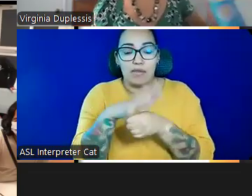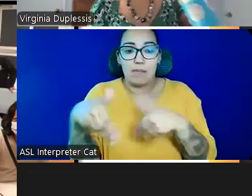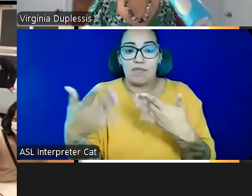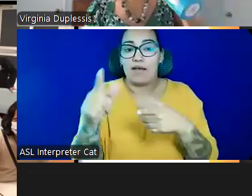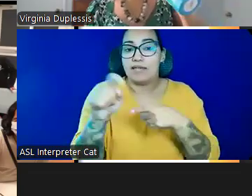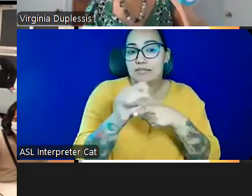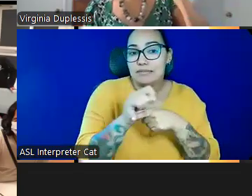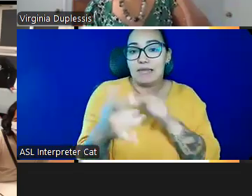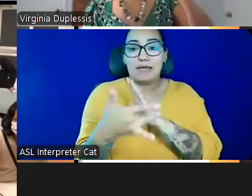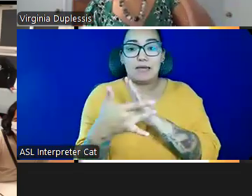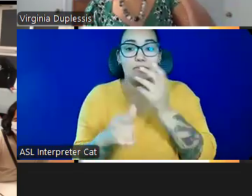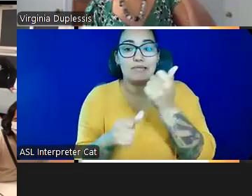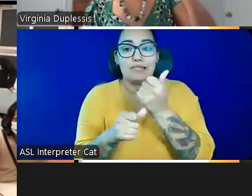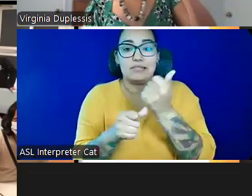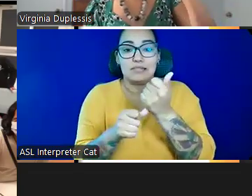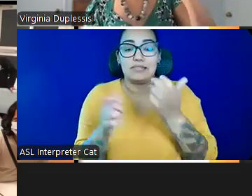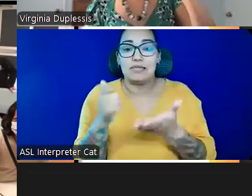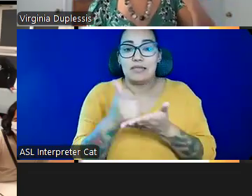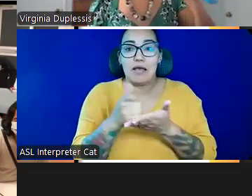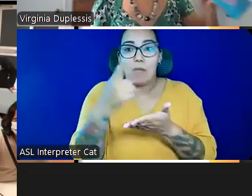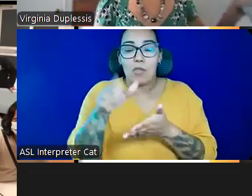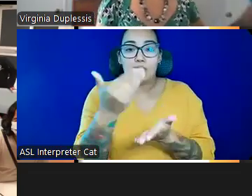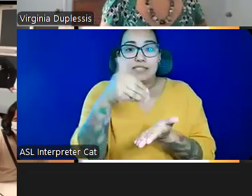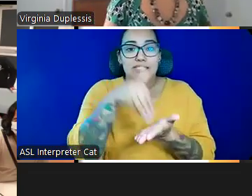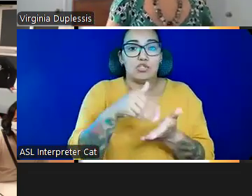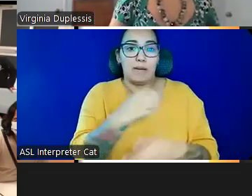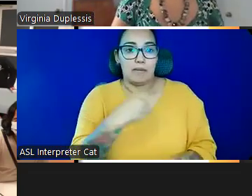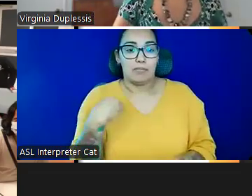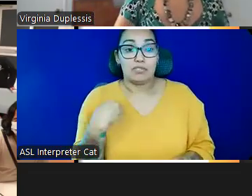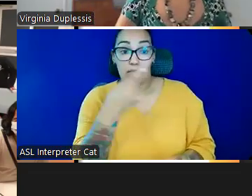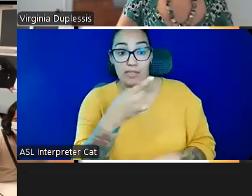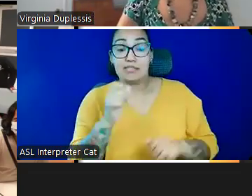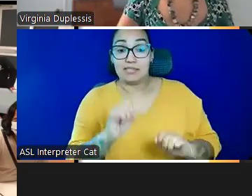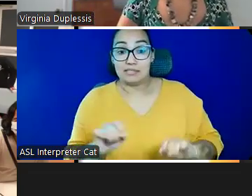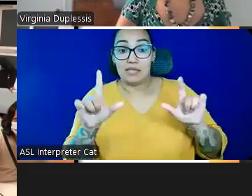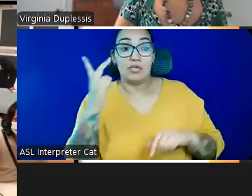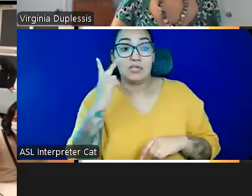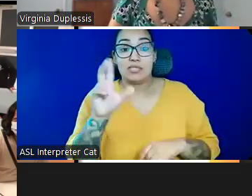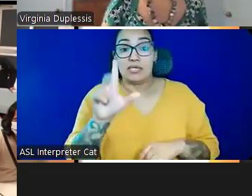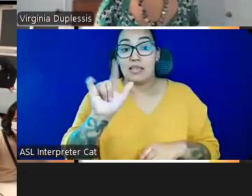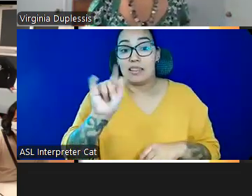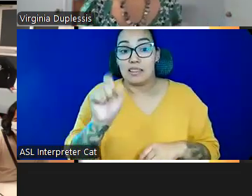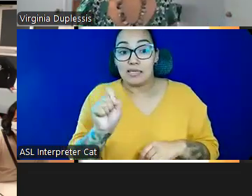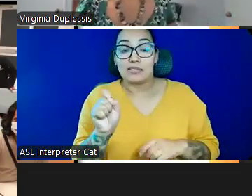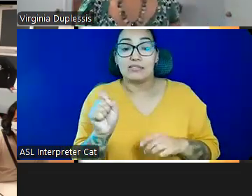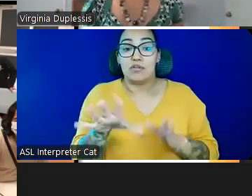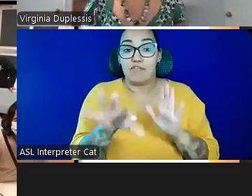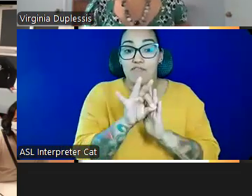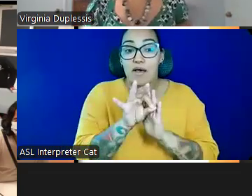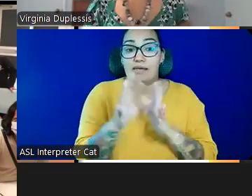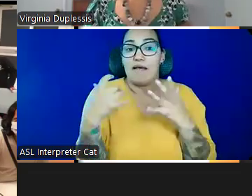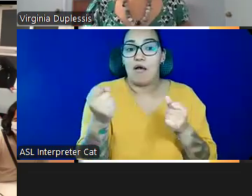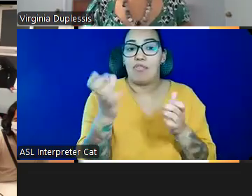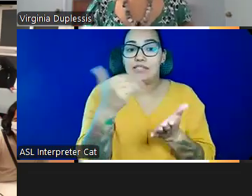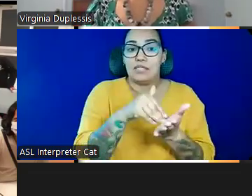technical assistance to health center members. On this slide, you will find links to find a health center tool, which